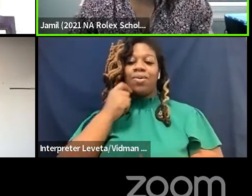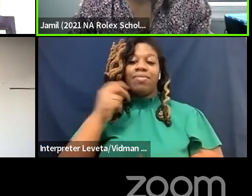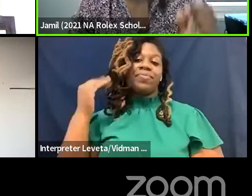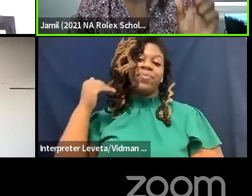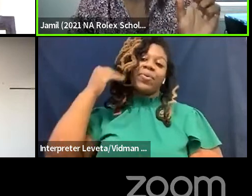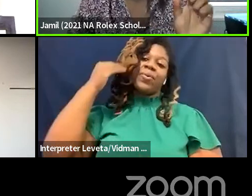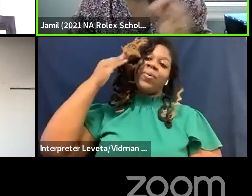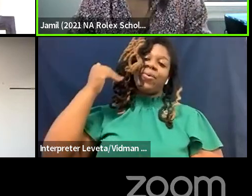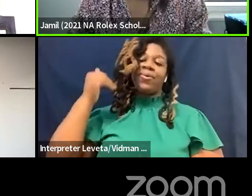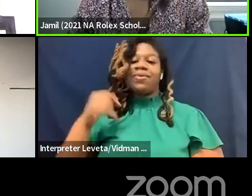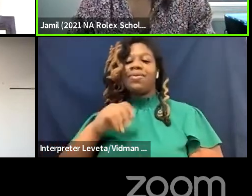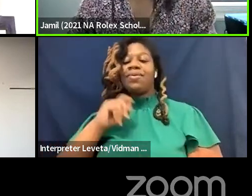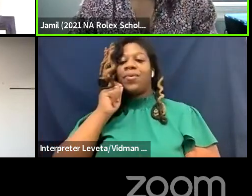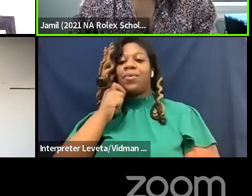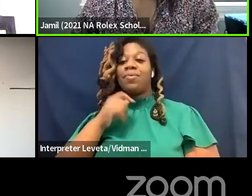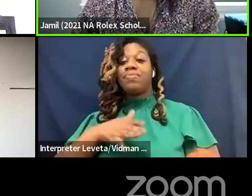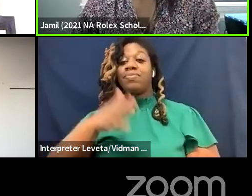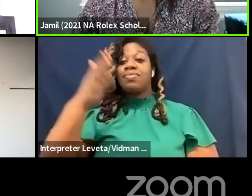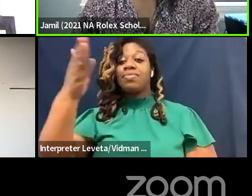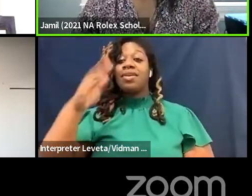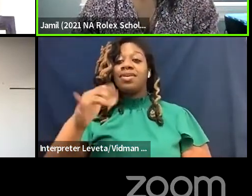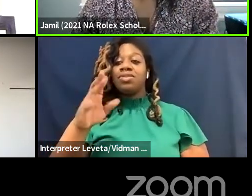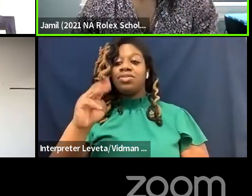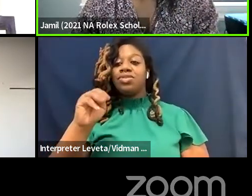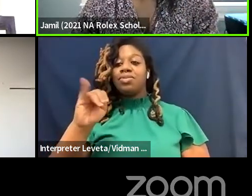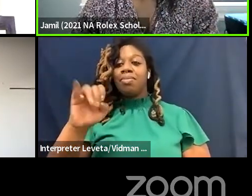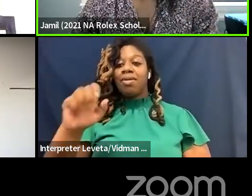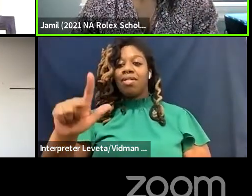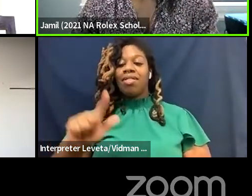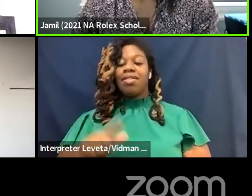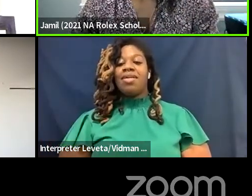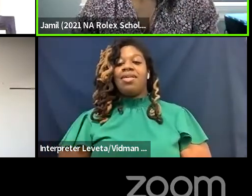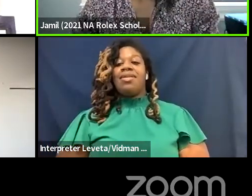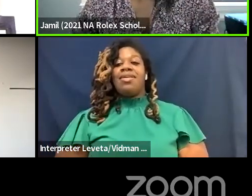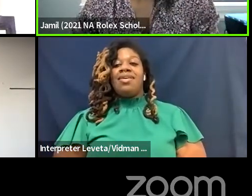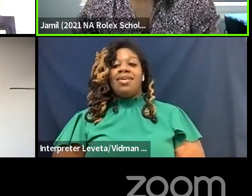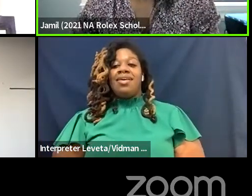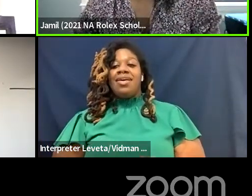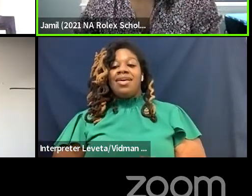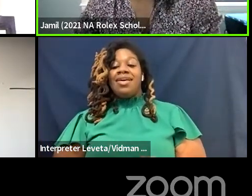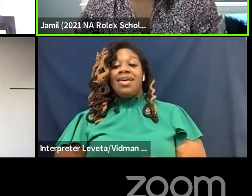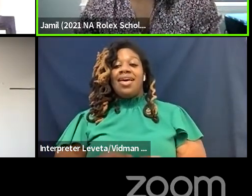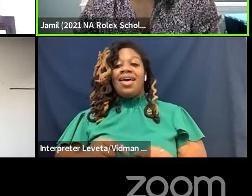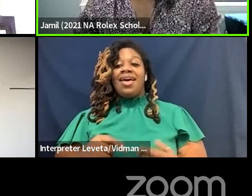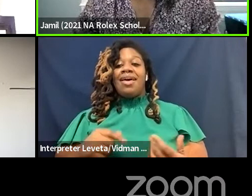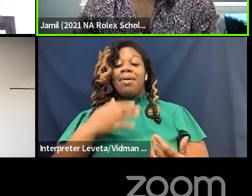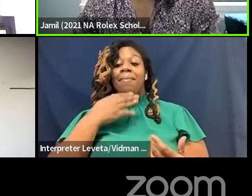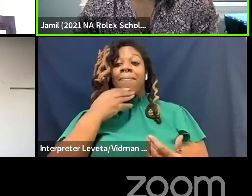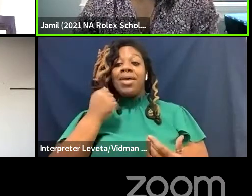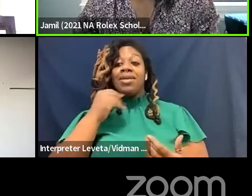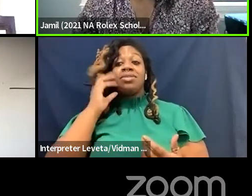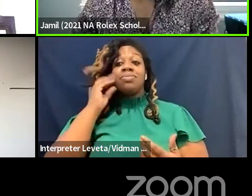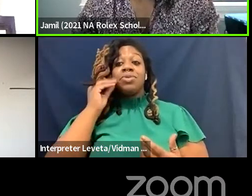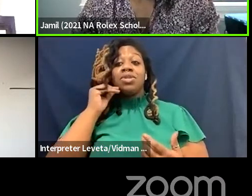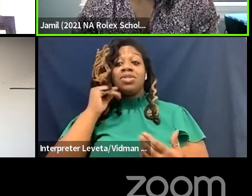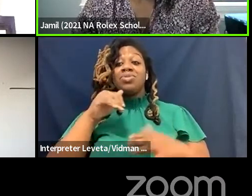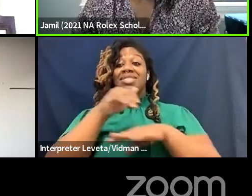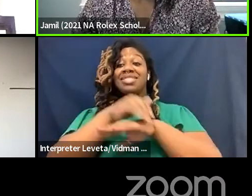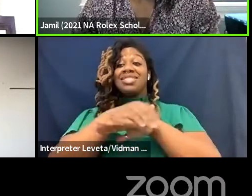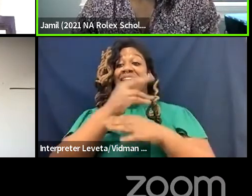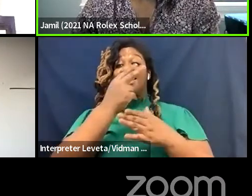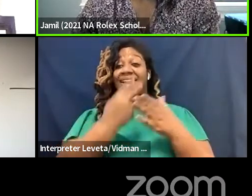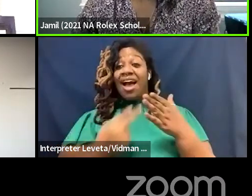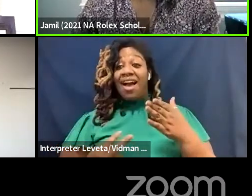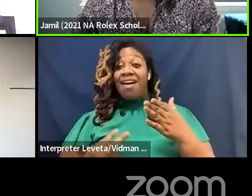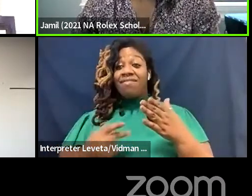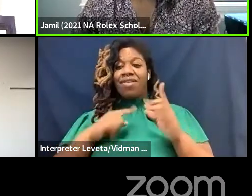again, I'm a bit of a thrill seeker, just a little bit. But I think I went out to the Blue Hole somewhere